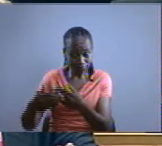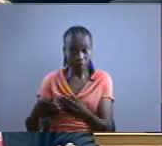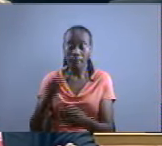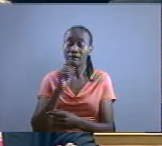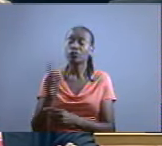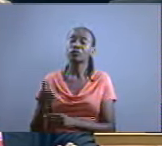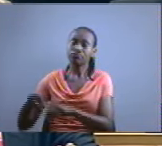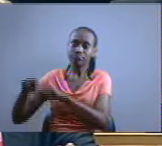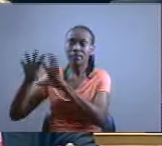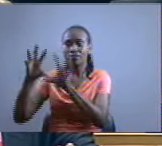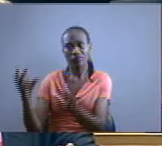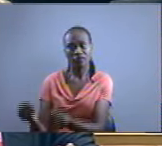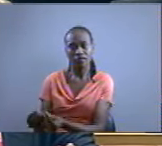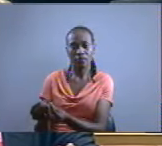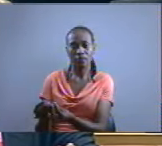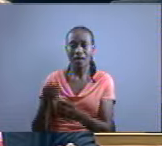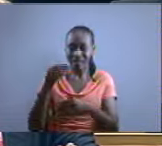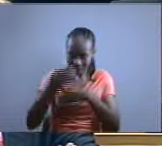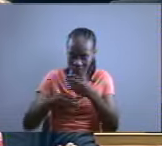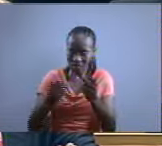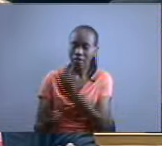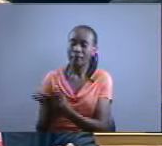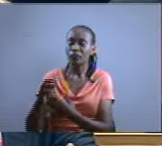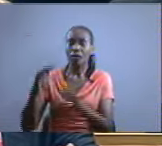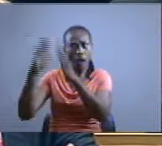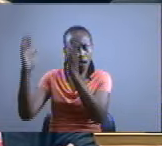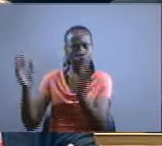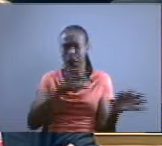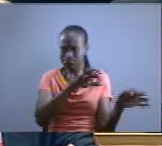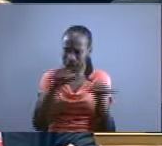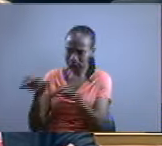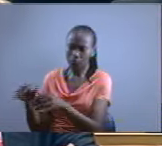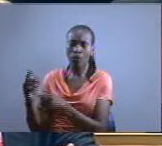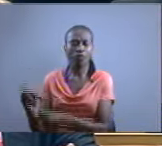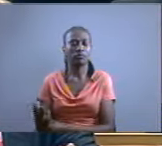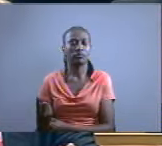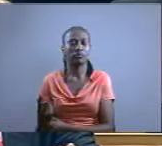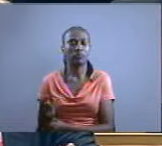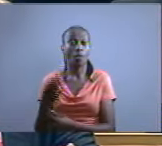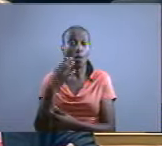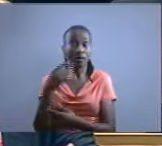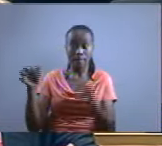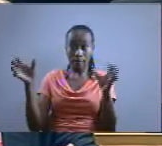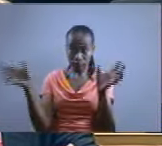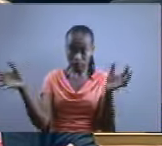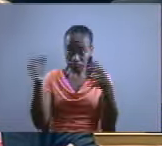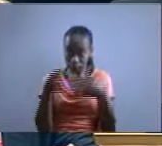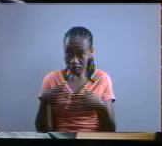proceedings and they proceed to the House. There was thus no committee sitting while the vote was taking place.